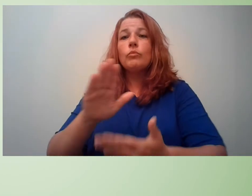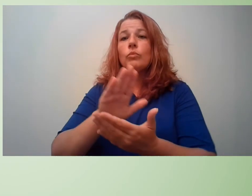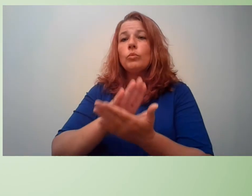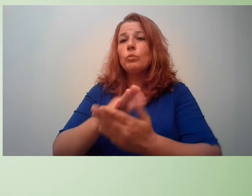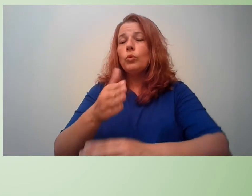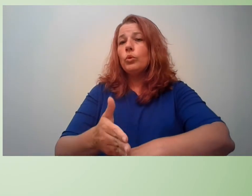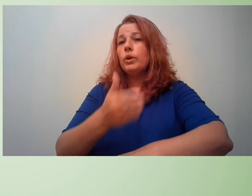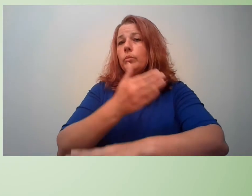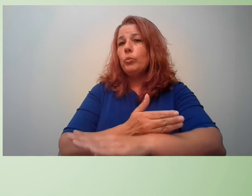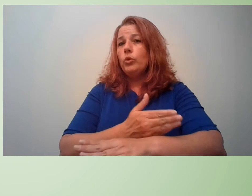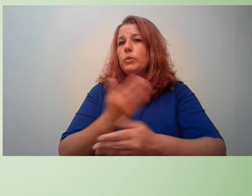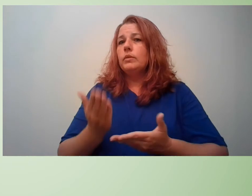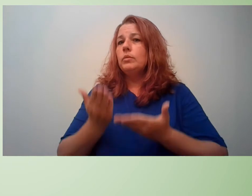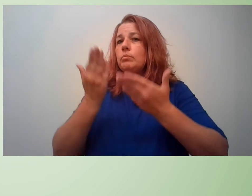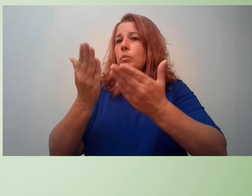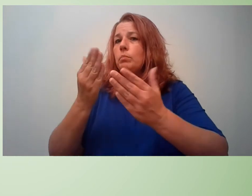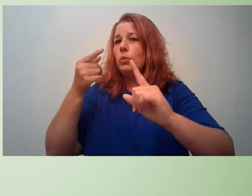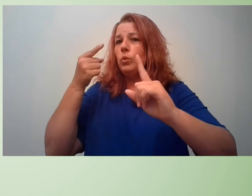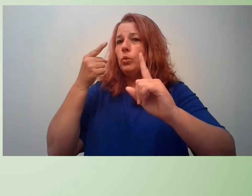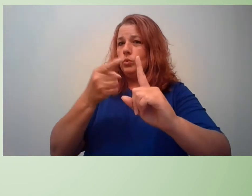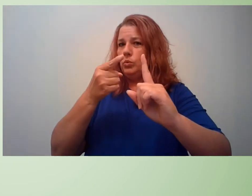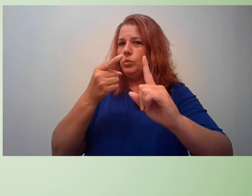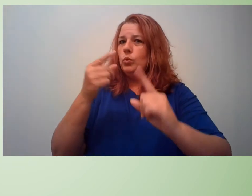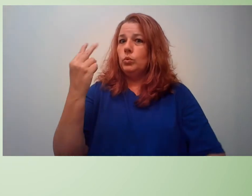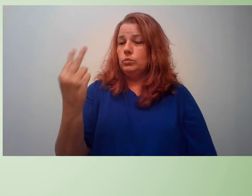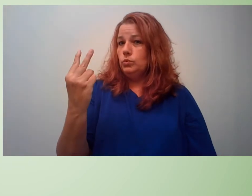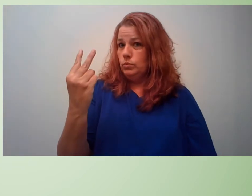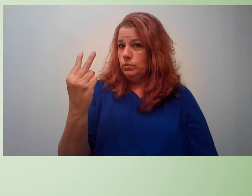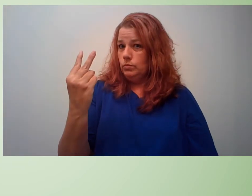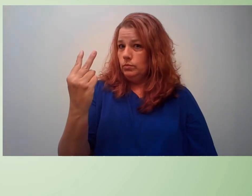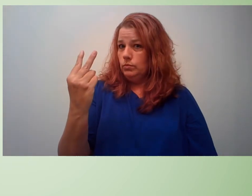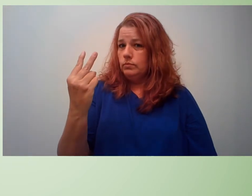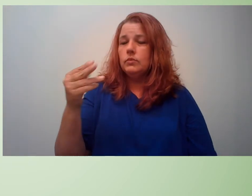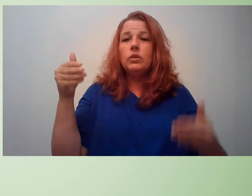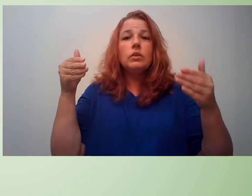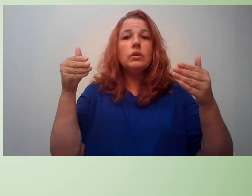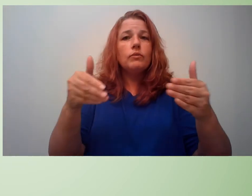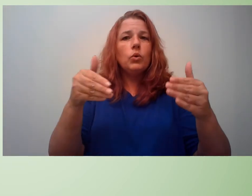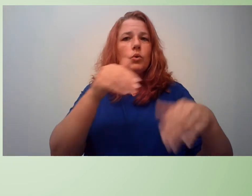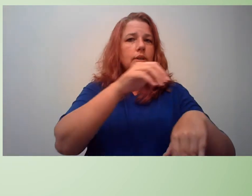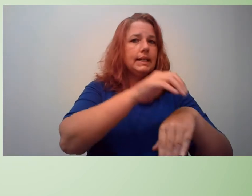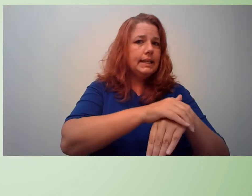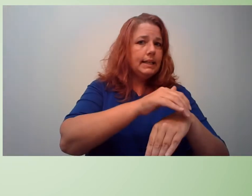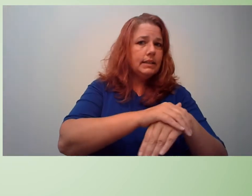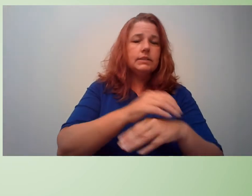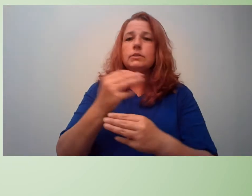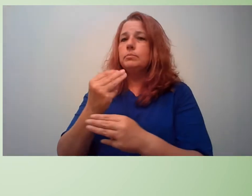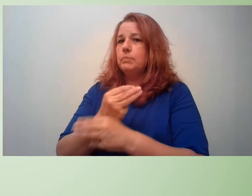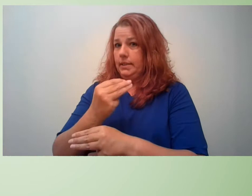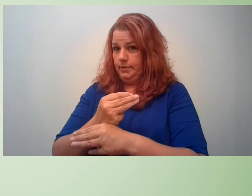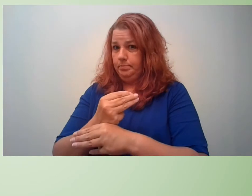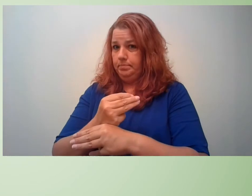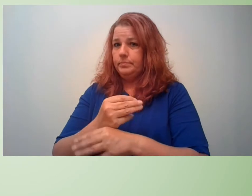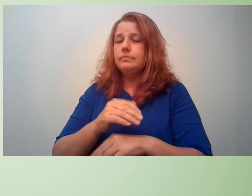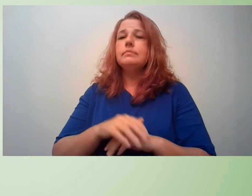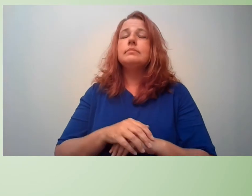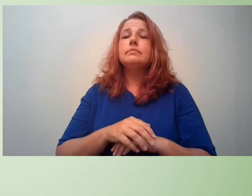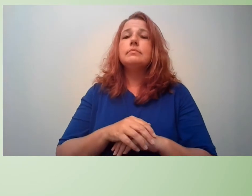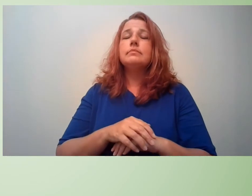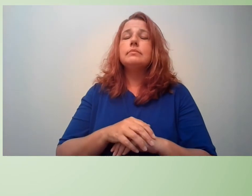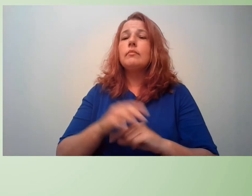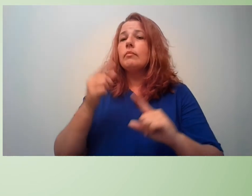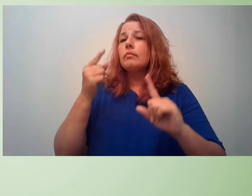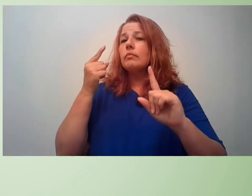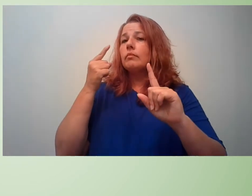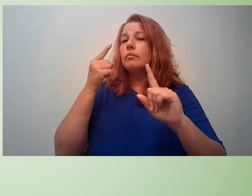Our proposed school improvement plan goal number 2 for this year is focused on English and math. The goal states that 30%